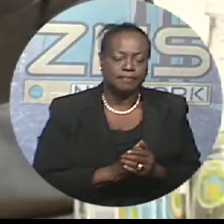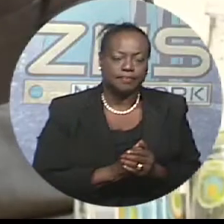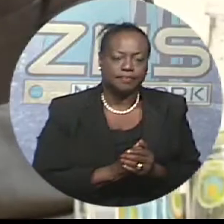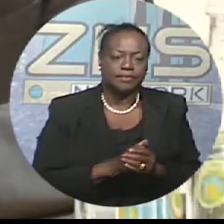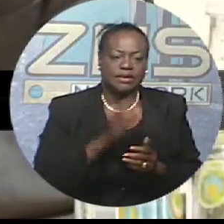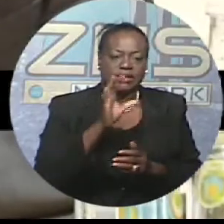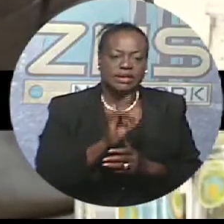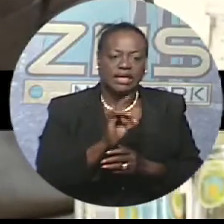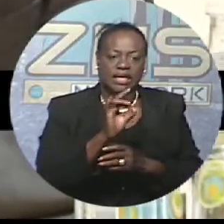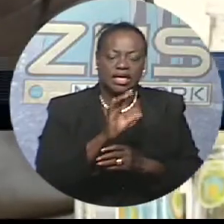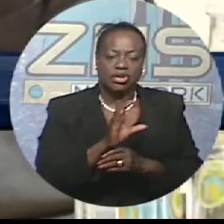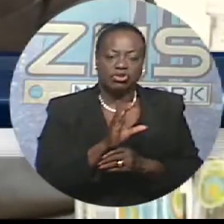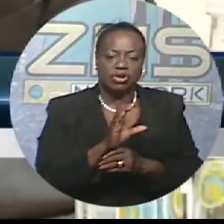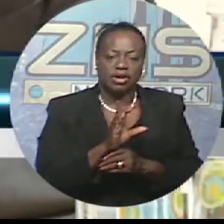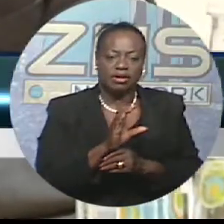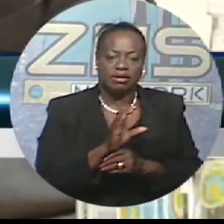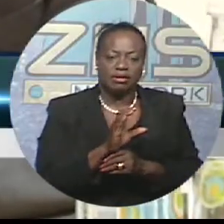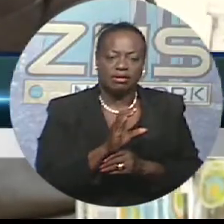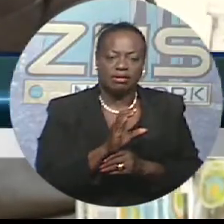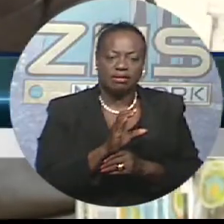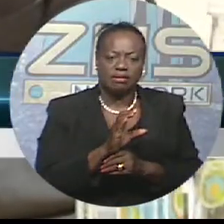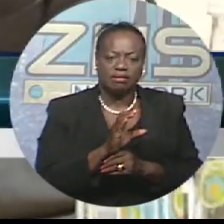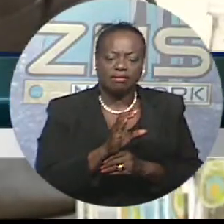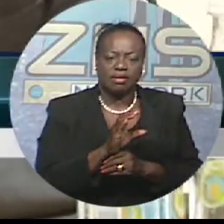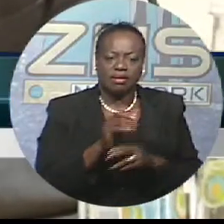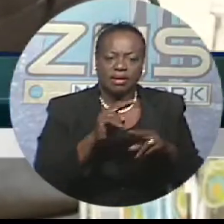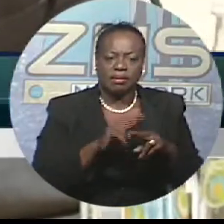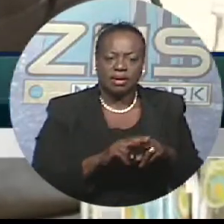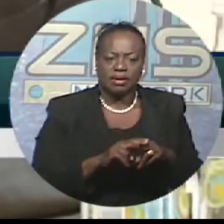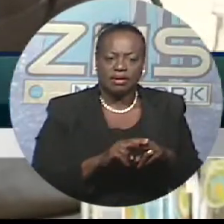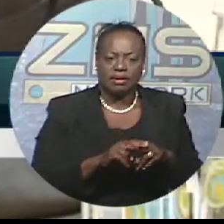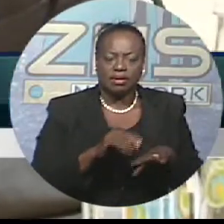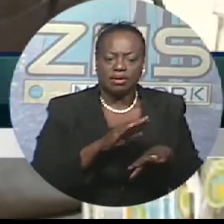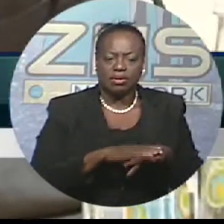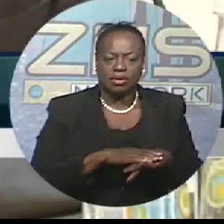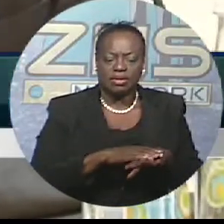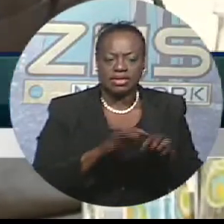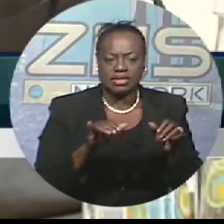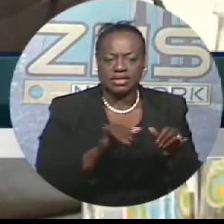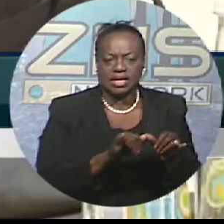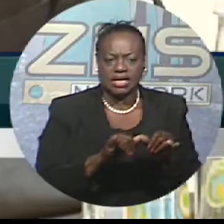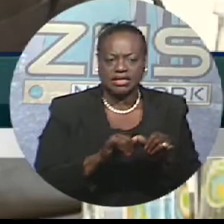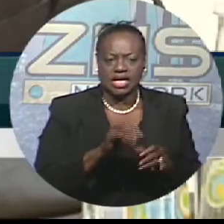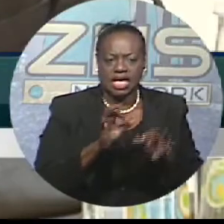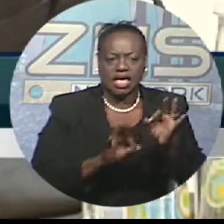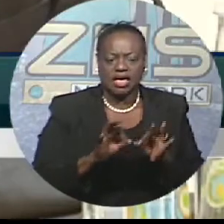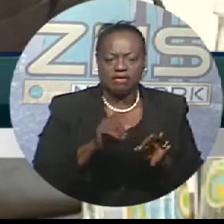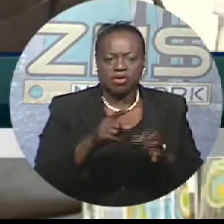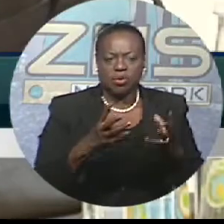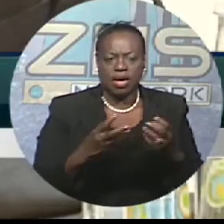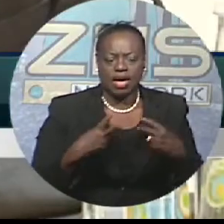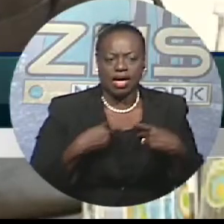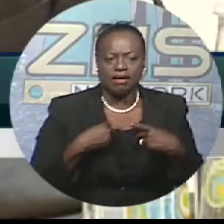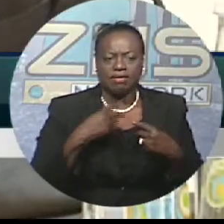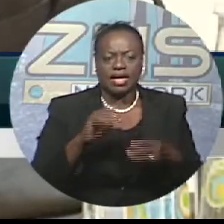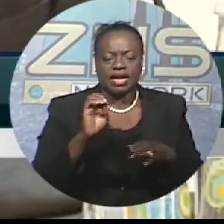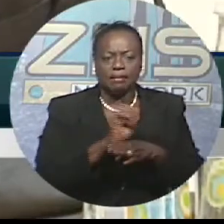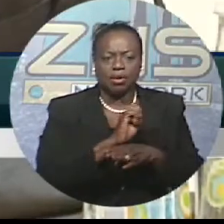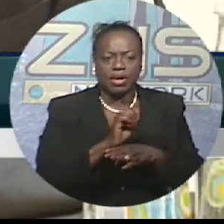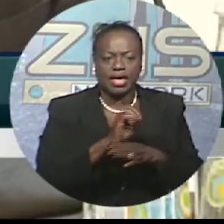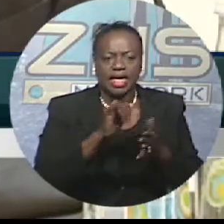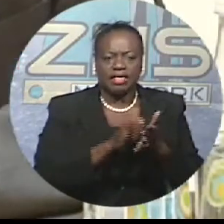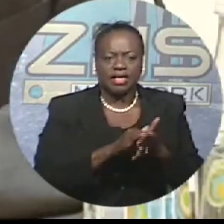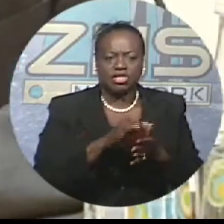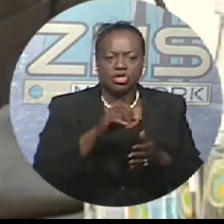$800 to $1,500, whatever, depending on the size of your office. If you were to have an employee in there, you have to pay the employee.